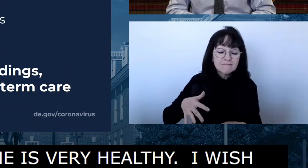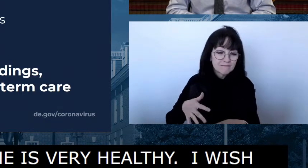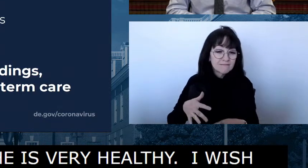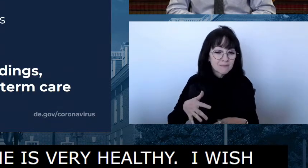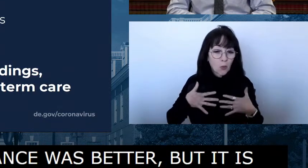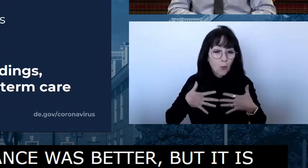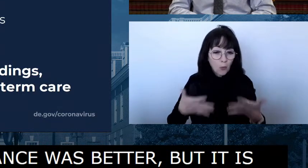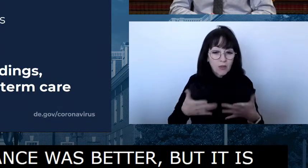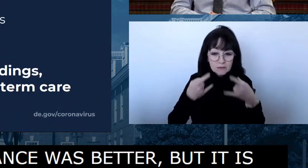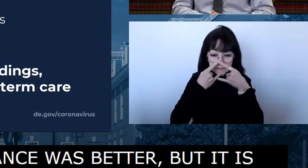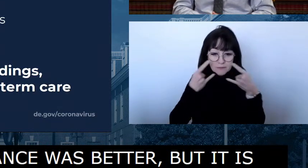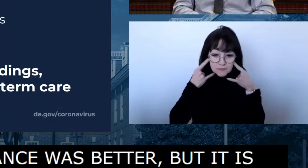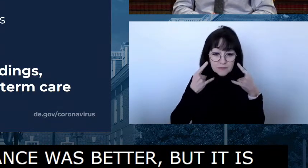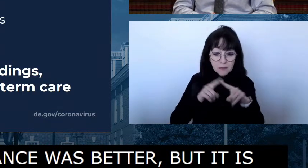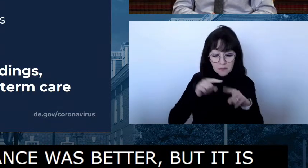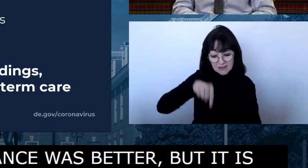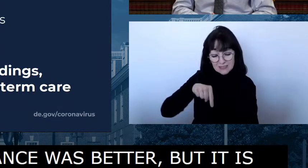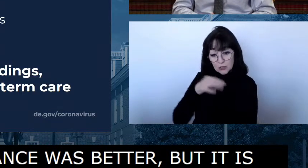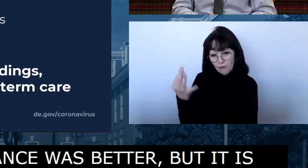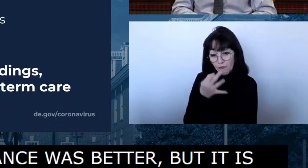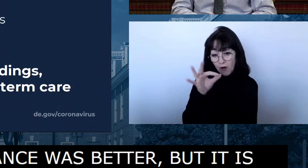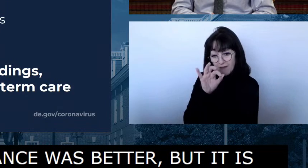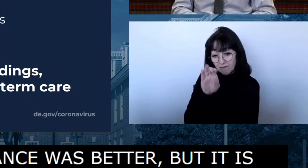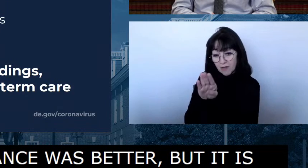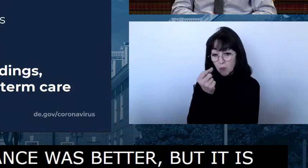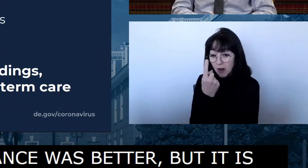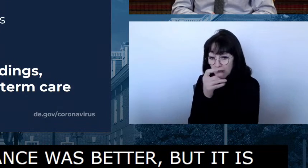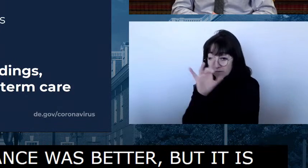effective Friday, February 11th at 8 a.m.,